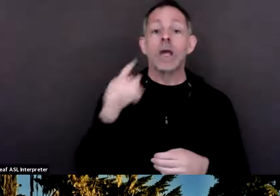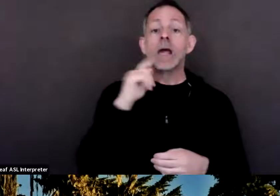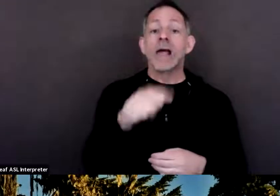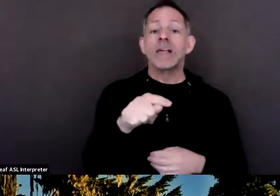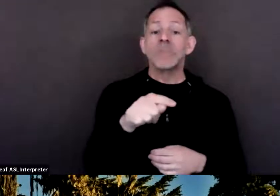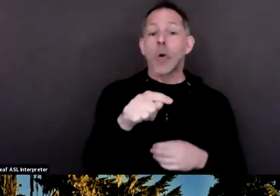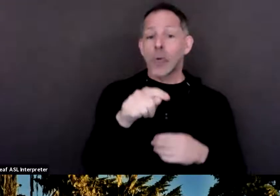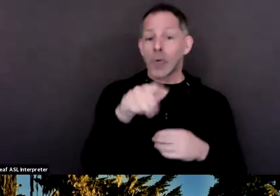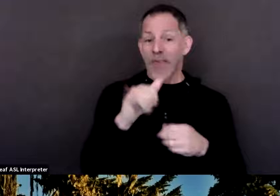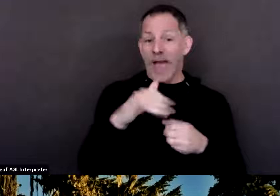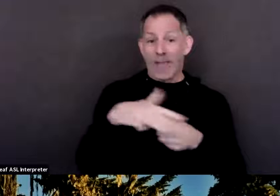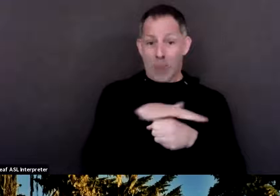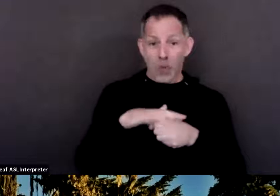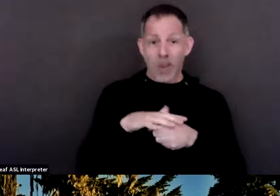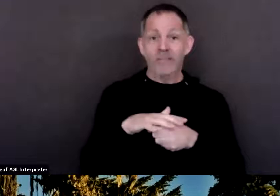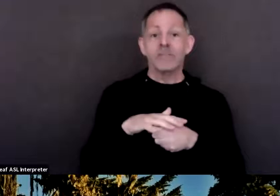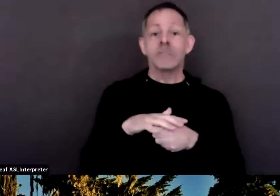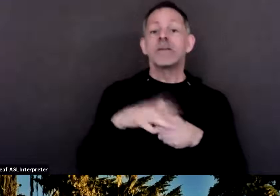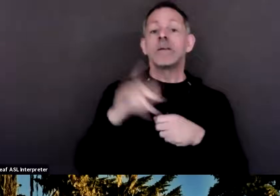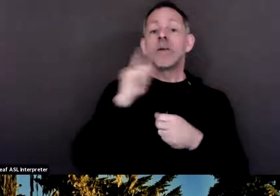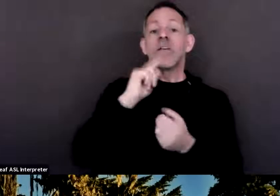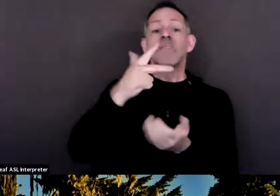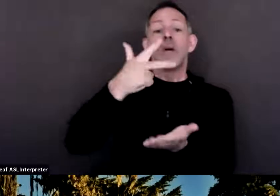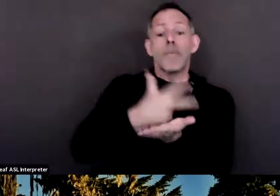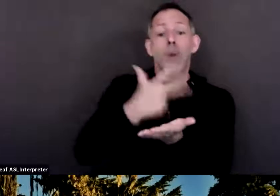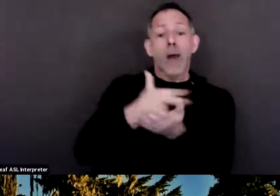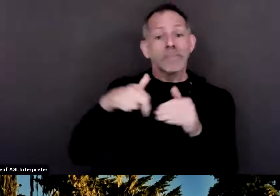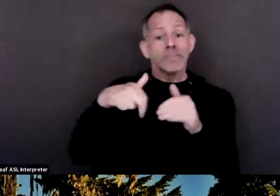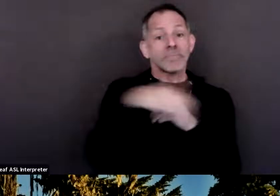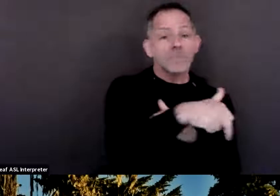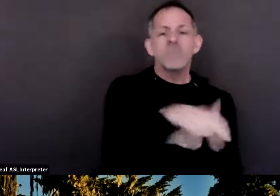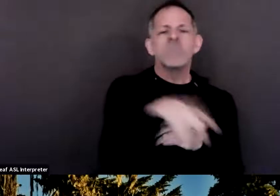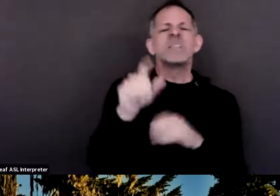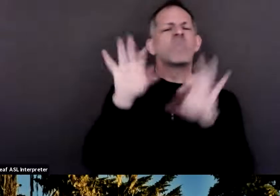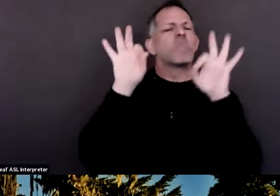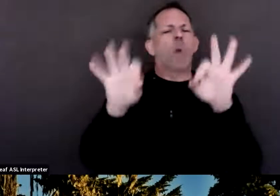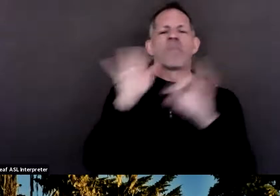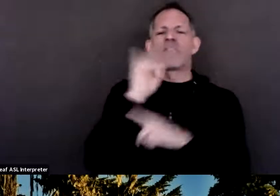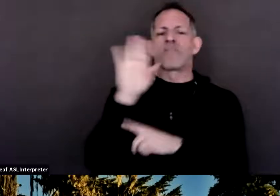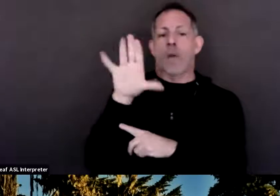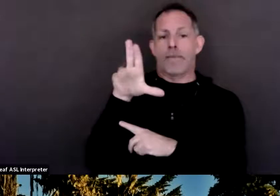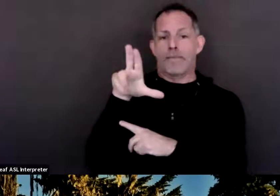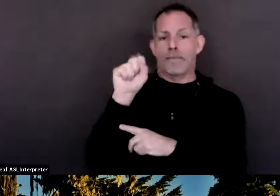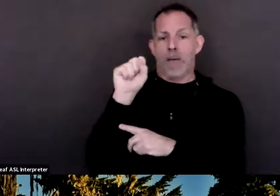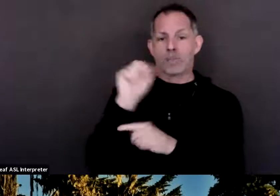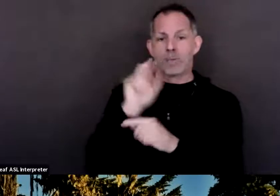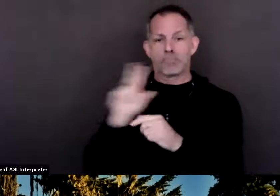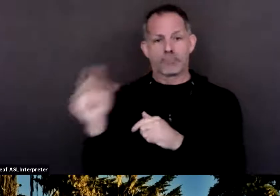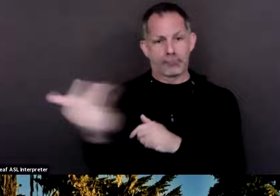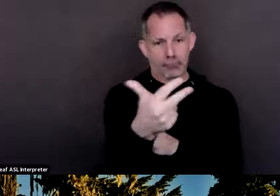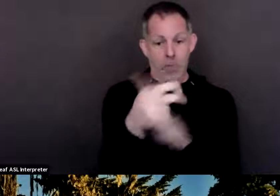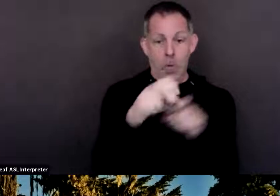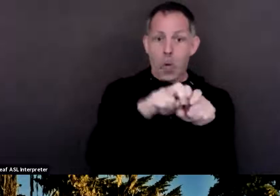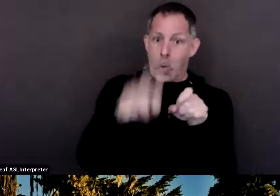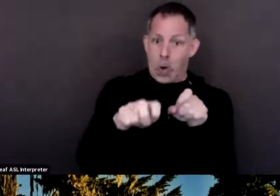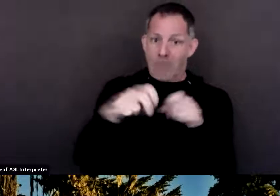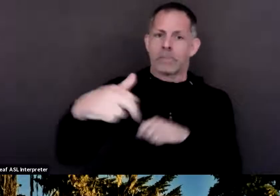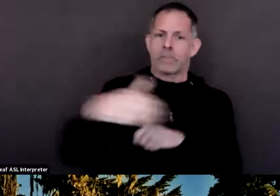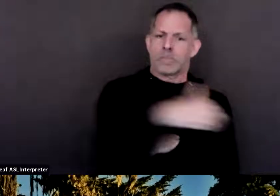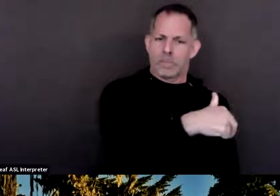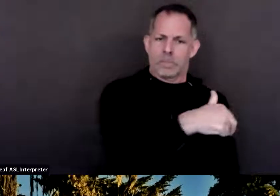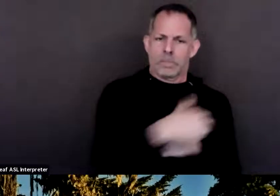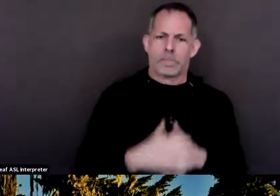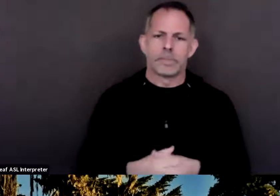for walk-up appointments. So again, transit riders can take a bus to the transit center and use the walk-in site,